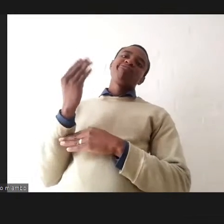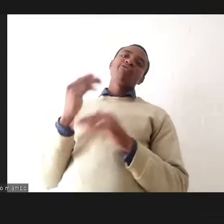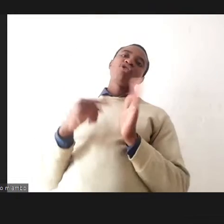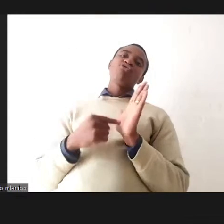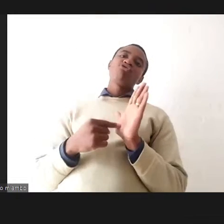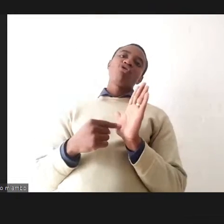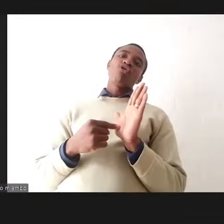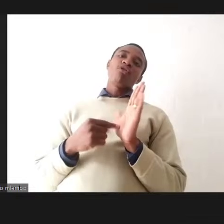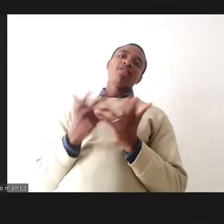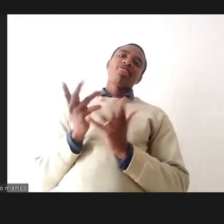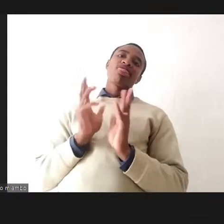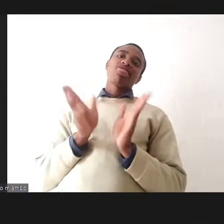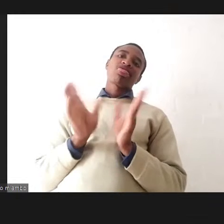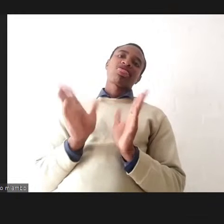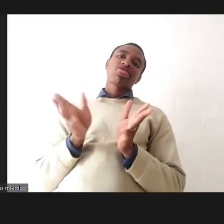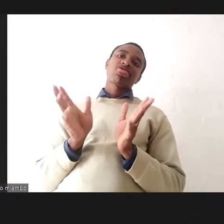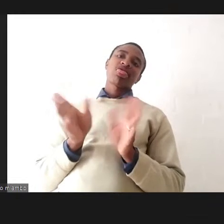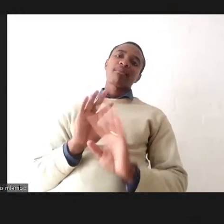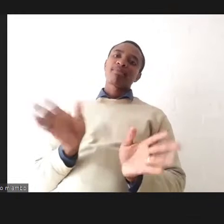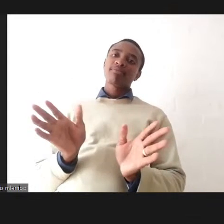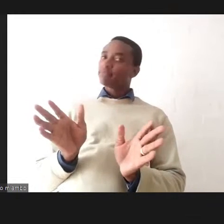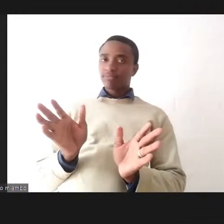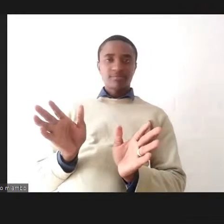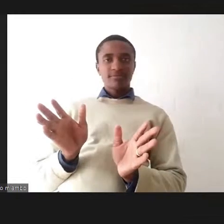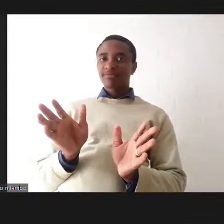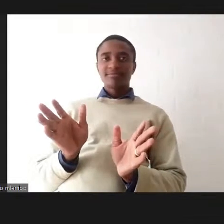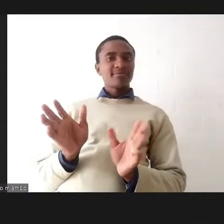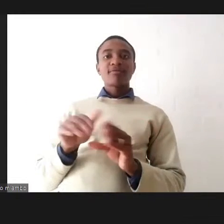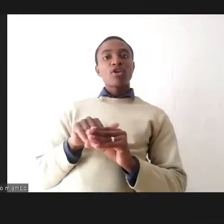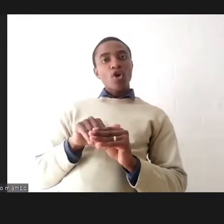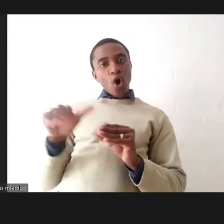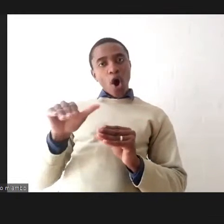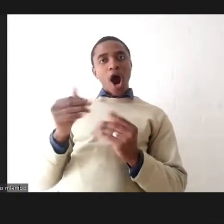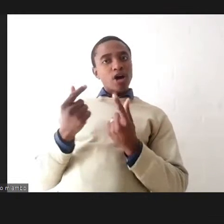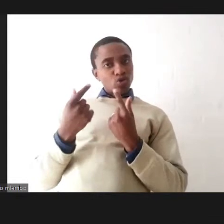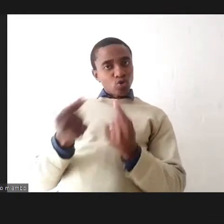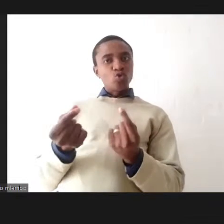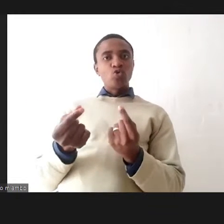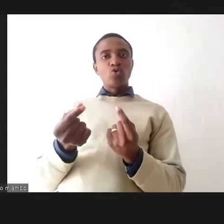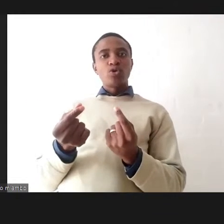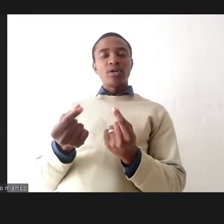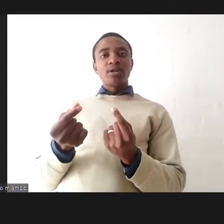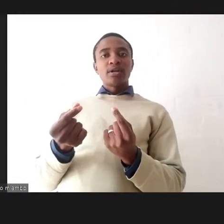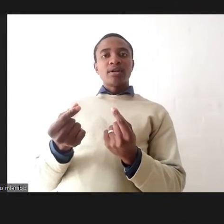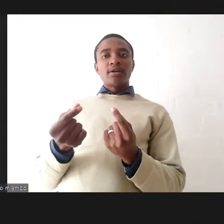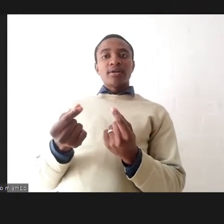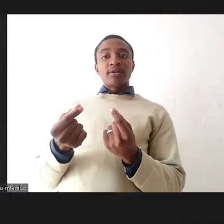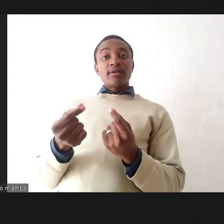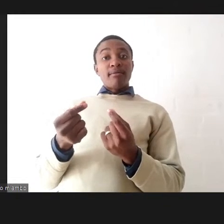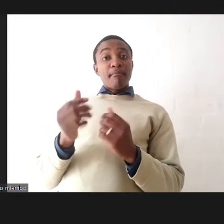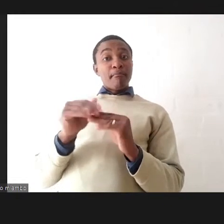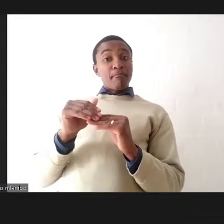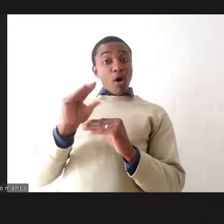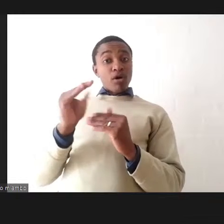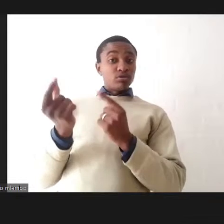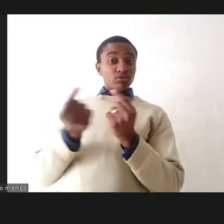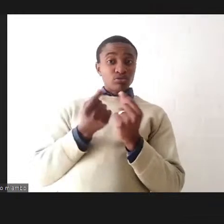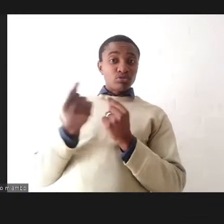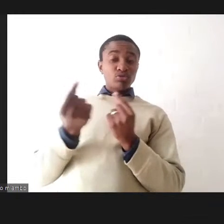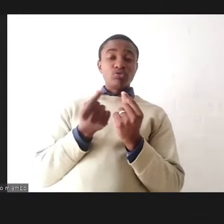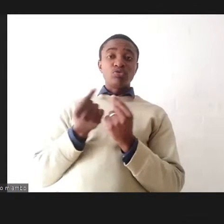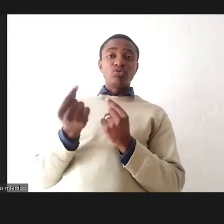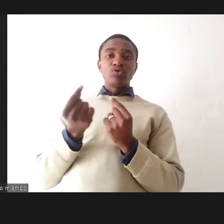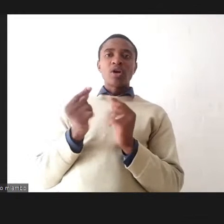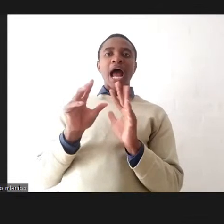out and implement. And a lot of it will revolve around how do we